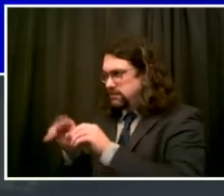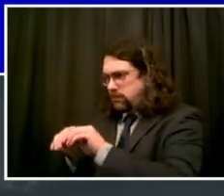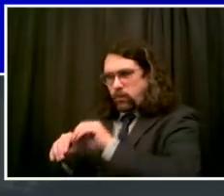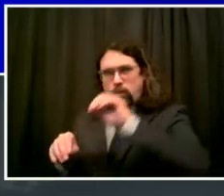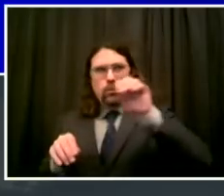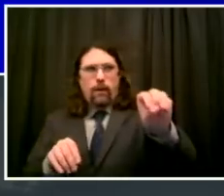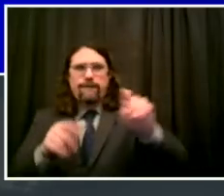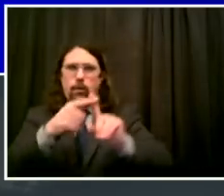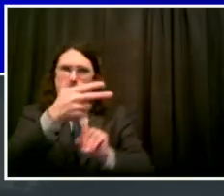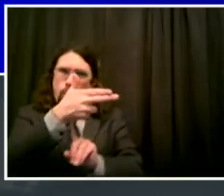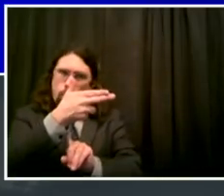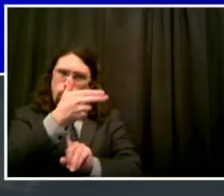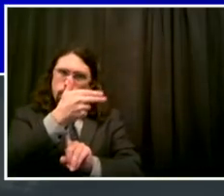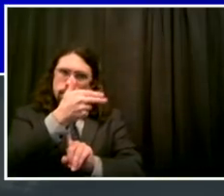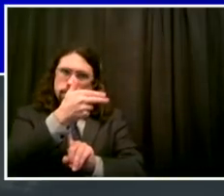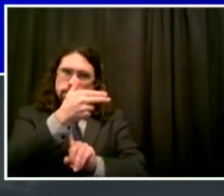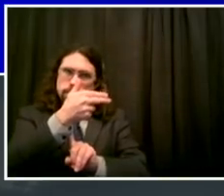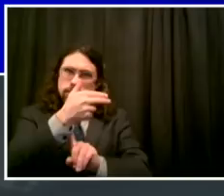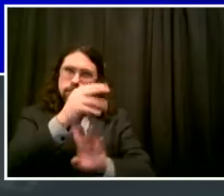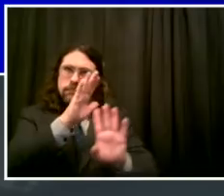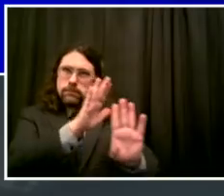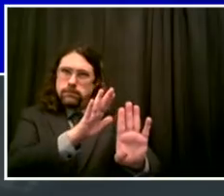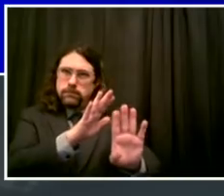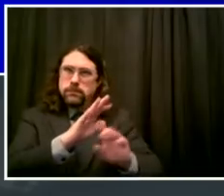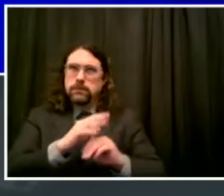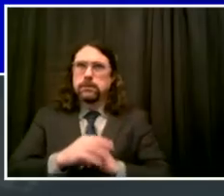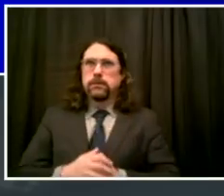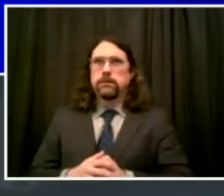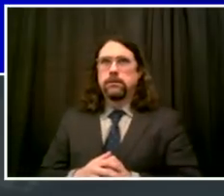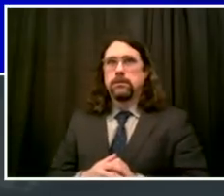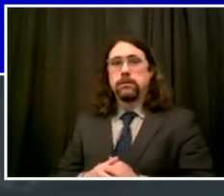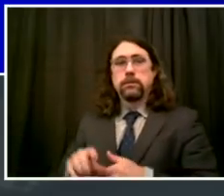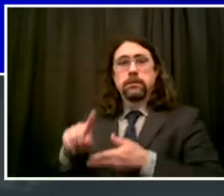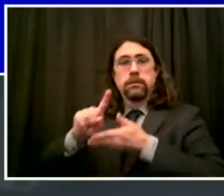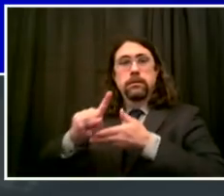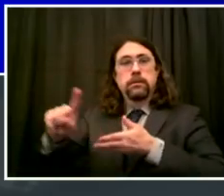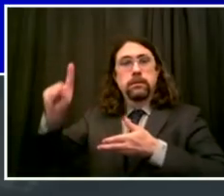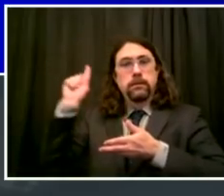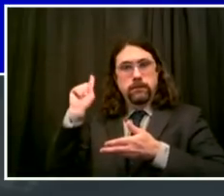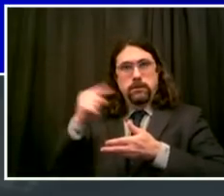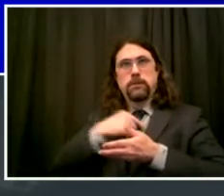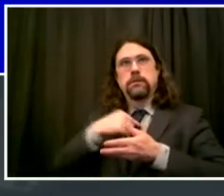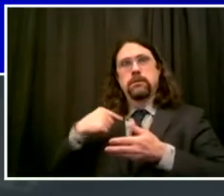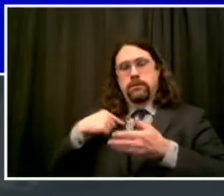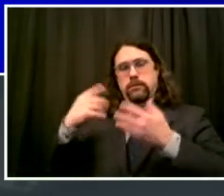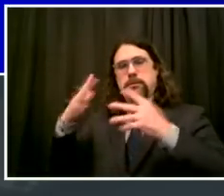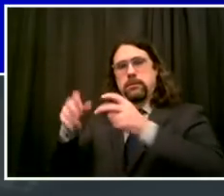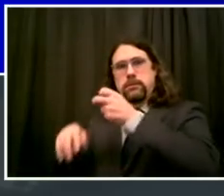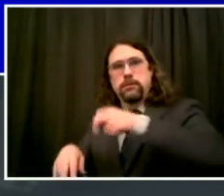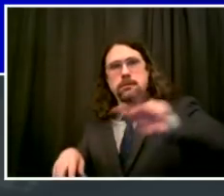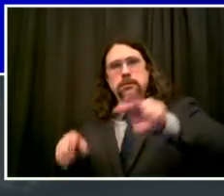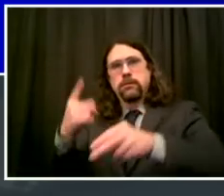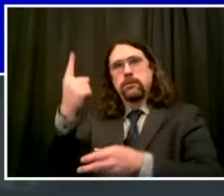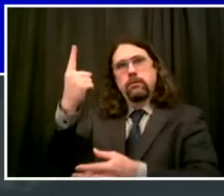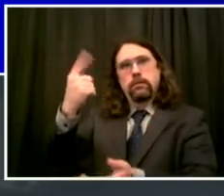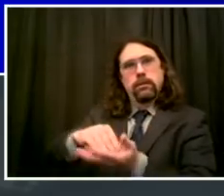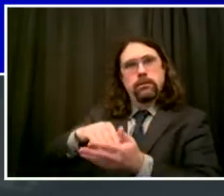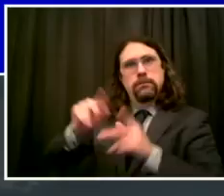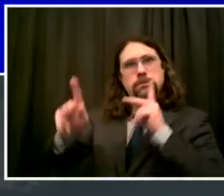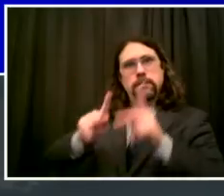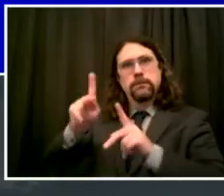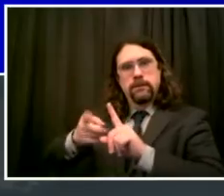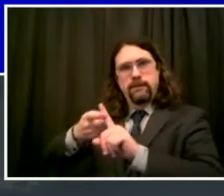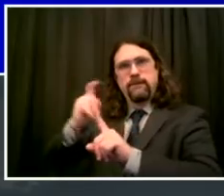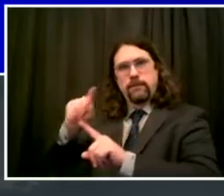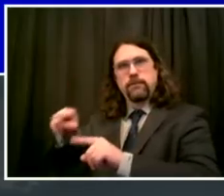week. We will be meeting it again this week. There's now over 8,000 single adults in hotel rooms. And we'll